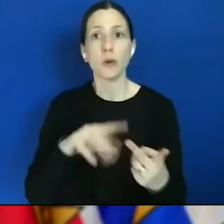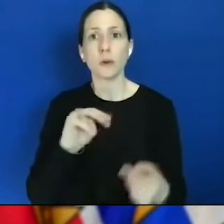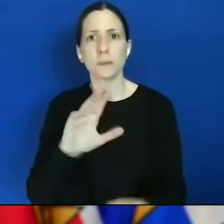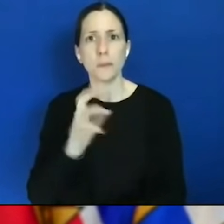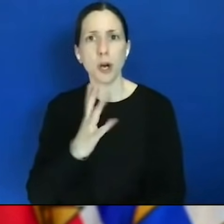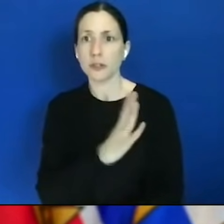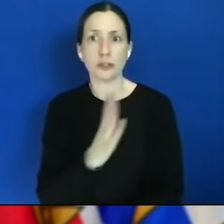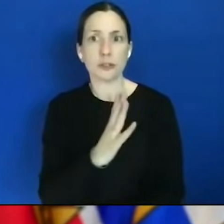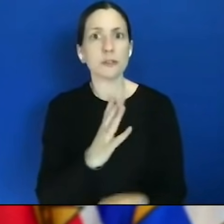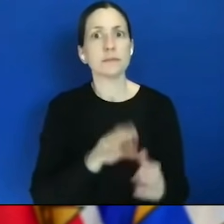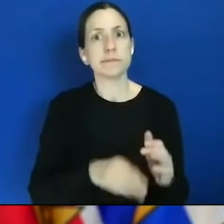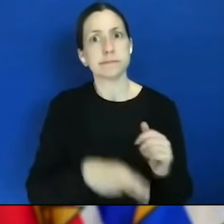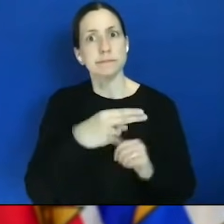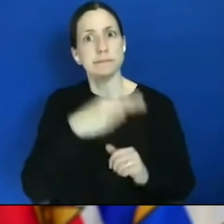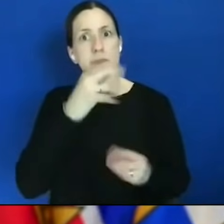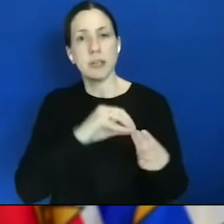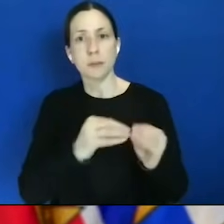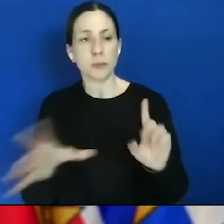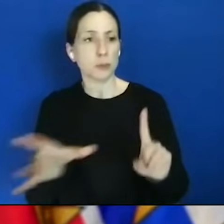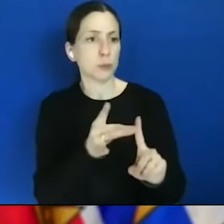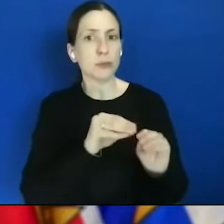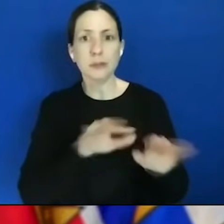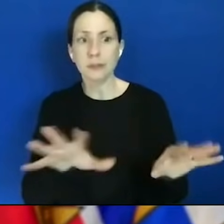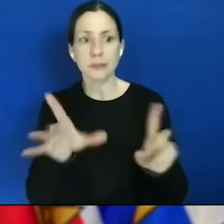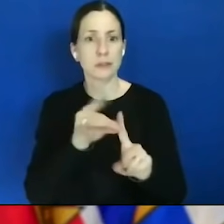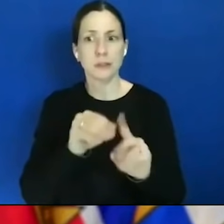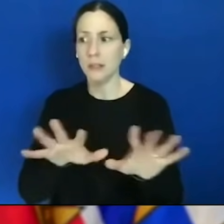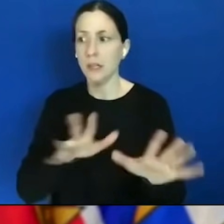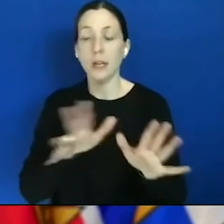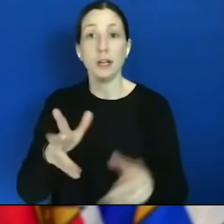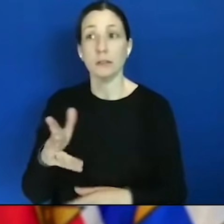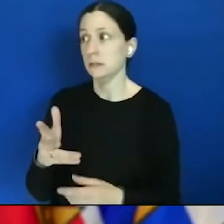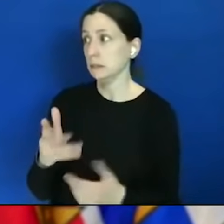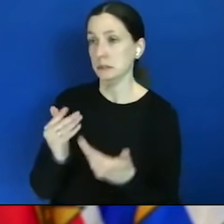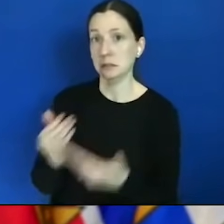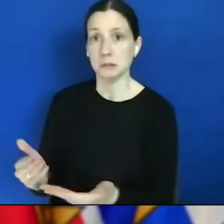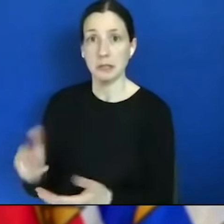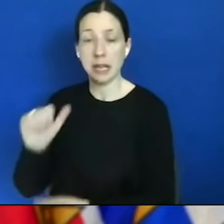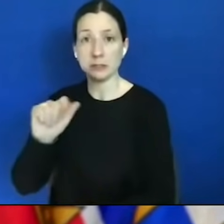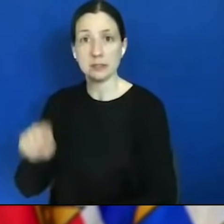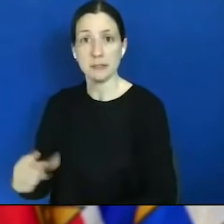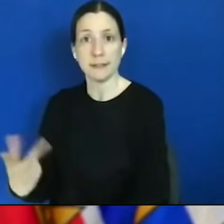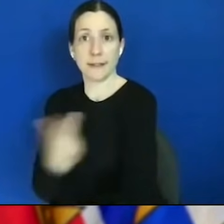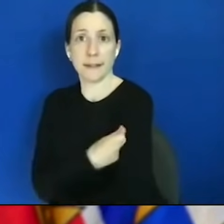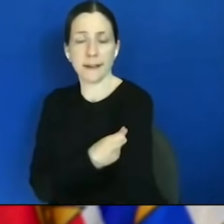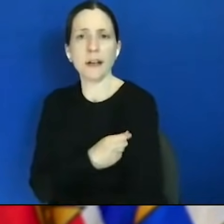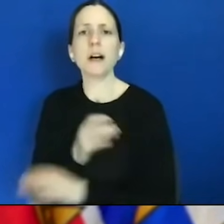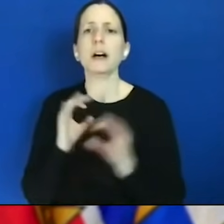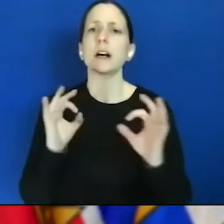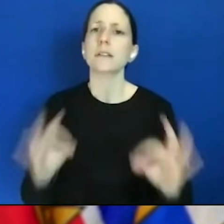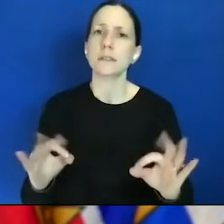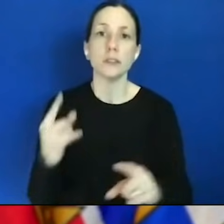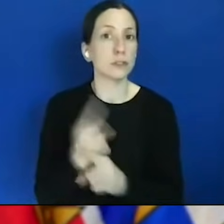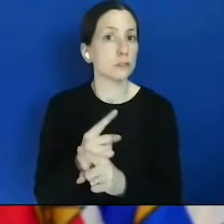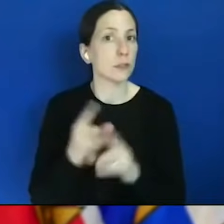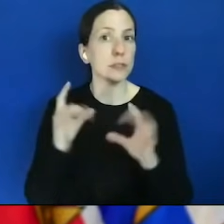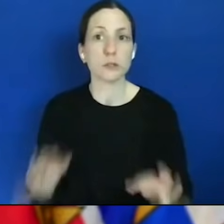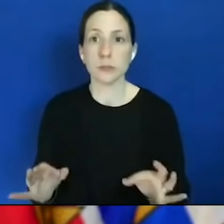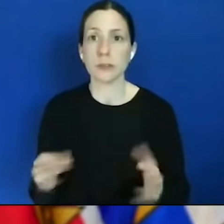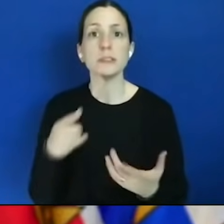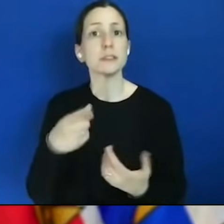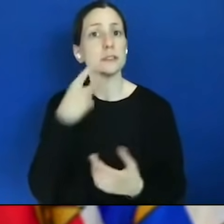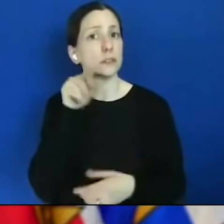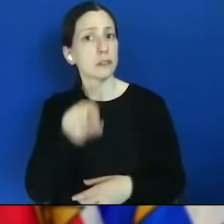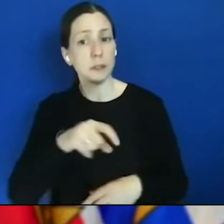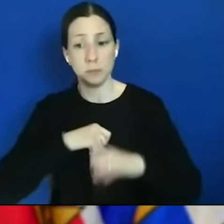April. Your making the decision to receive AstraZeneca was a good choice to protect you and to protect